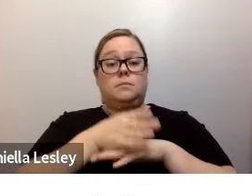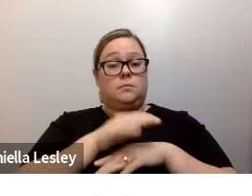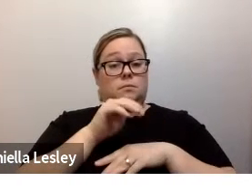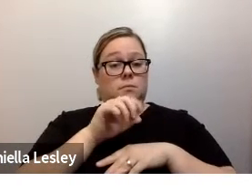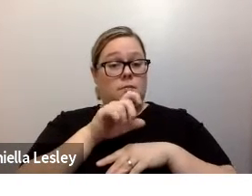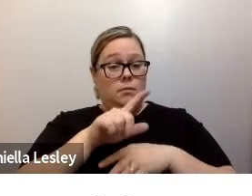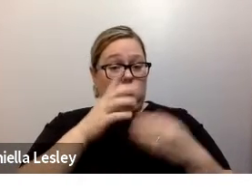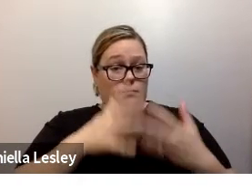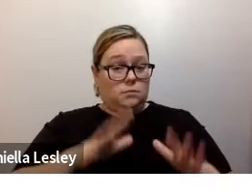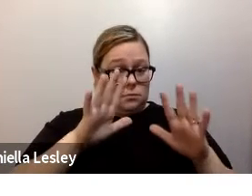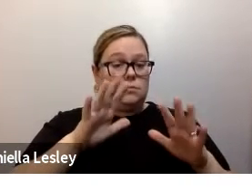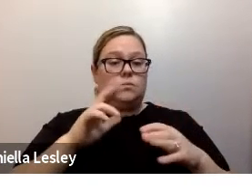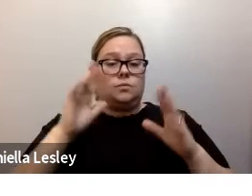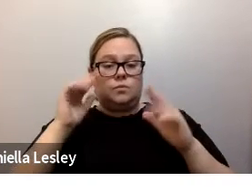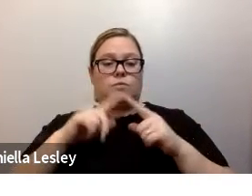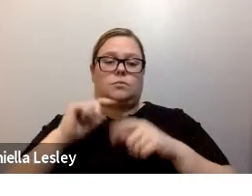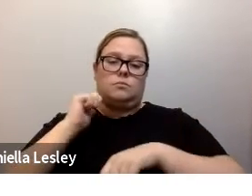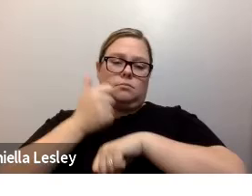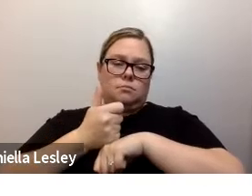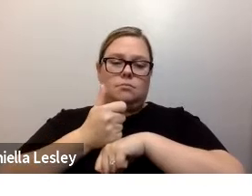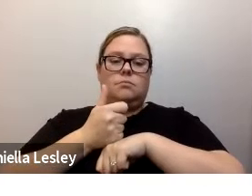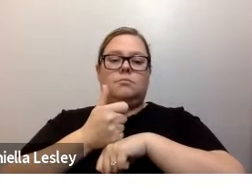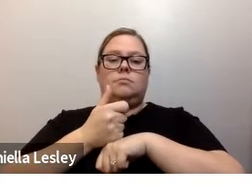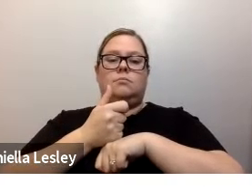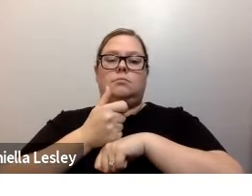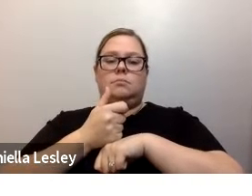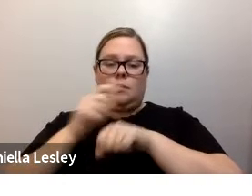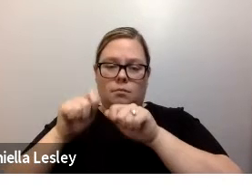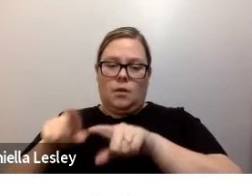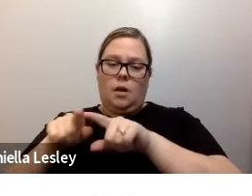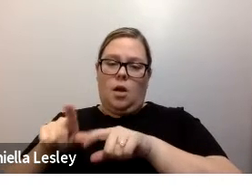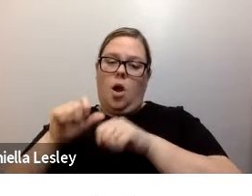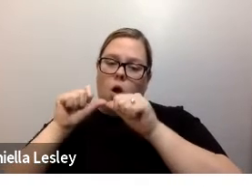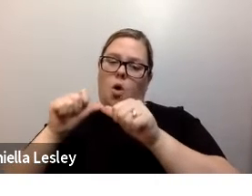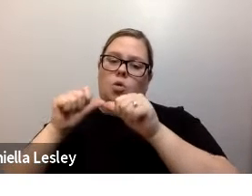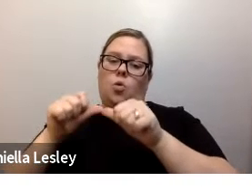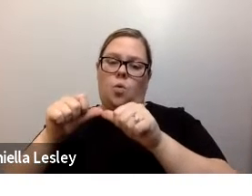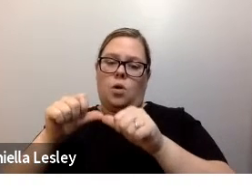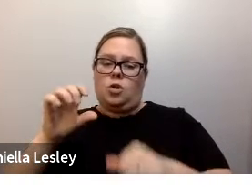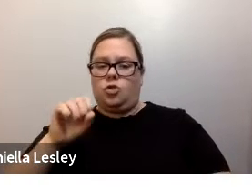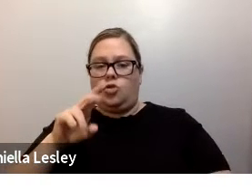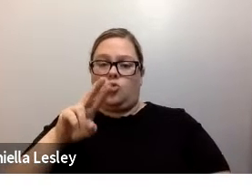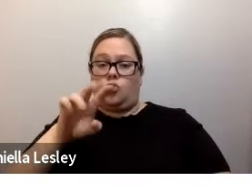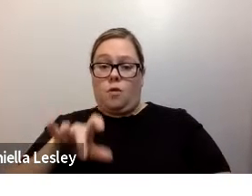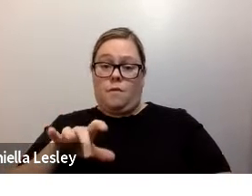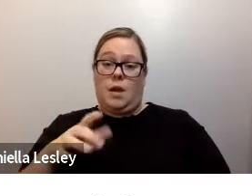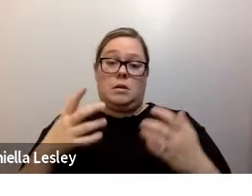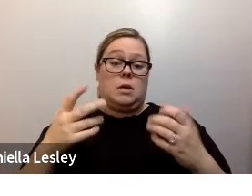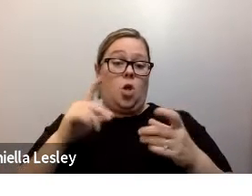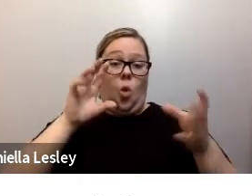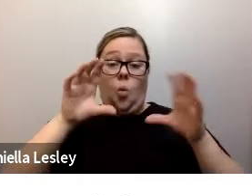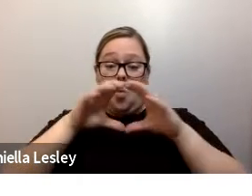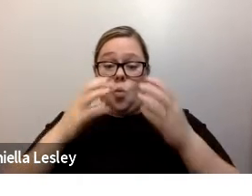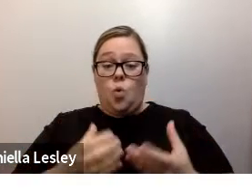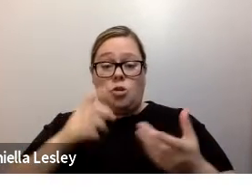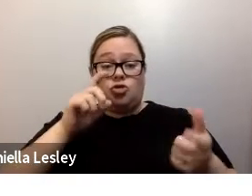hope to develop and disseminate an ongoing survey. As our world changes, as technology improves, we know that